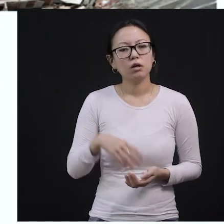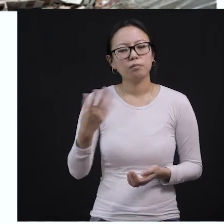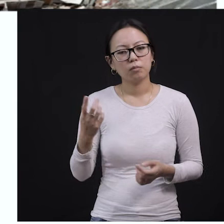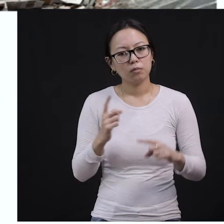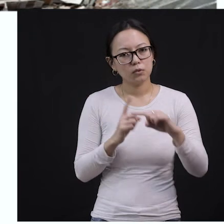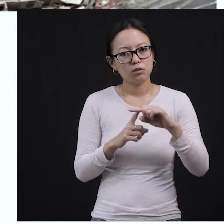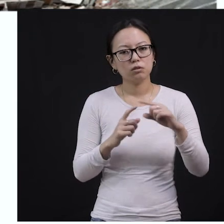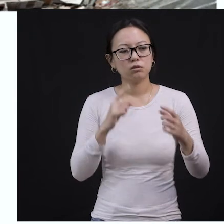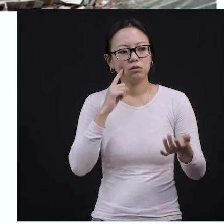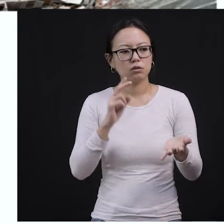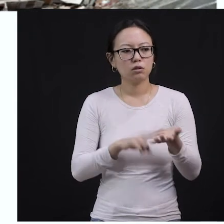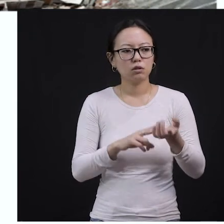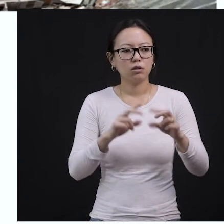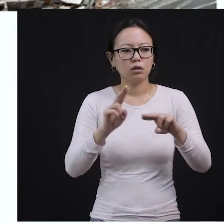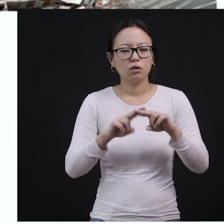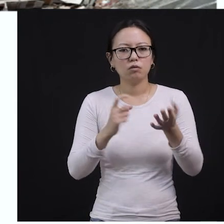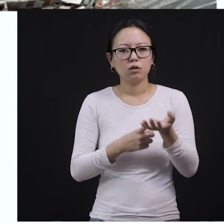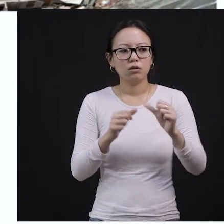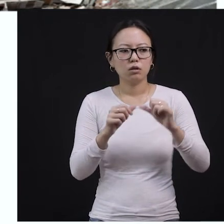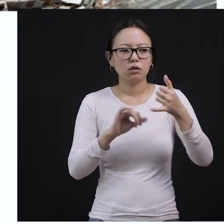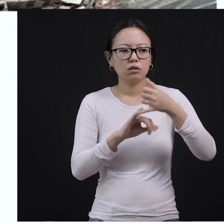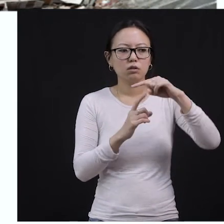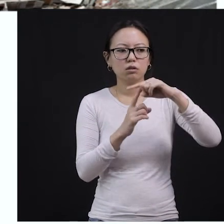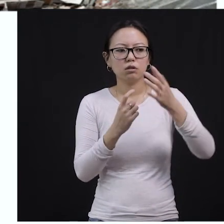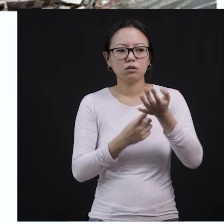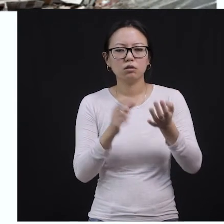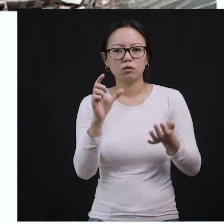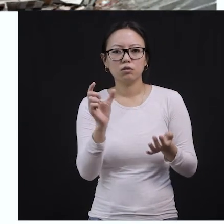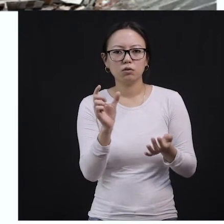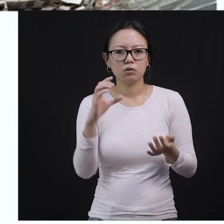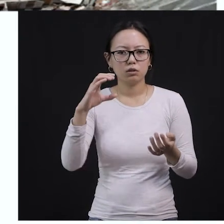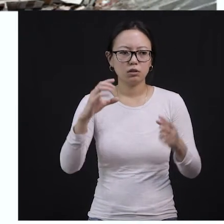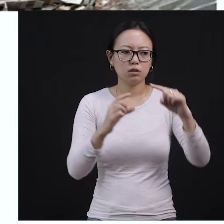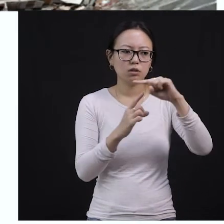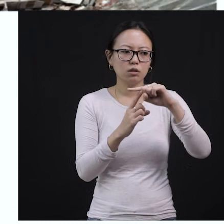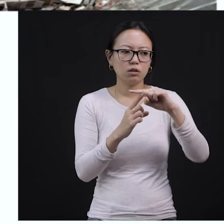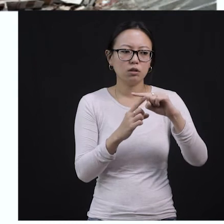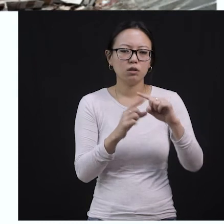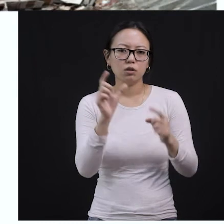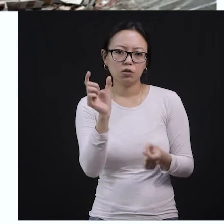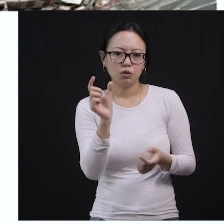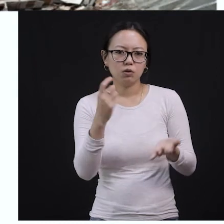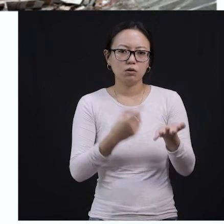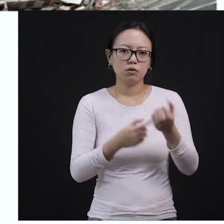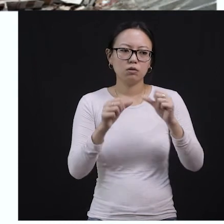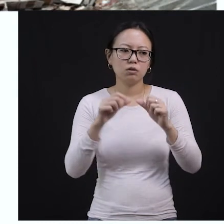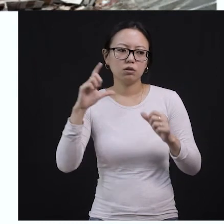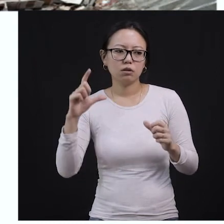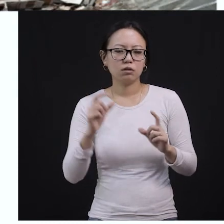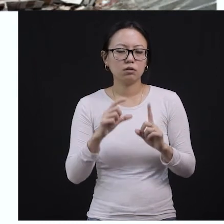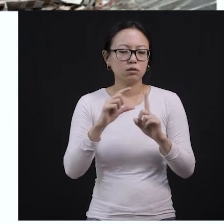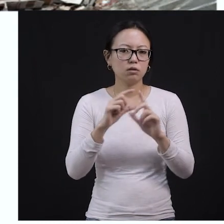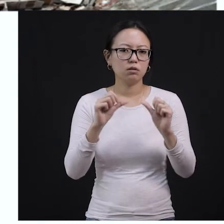damages. Sometimes the disasters are so strong that it used to break down the